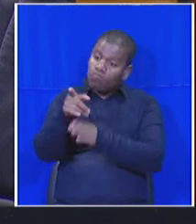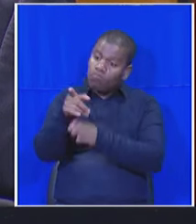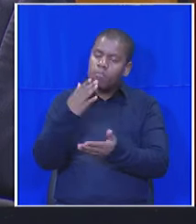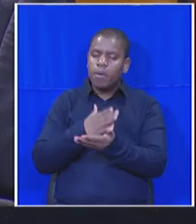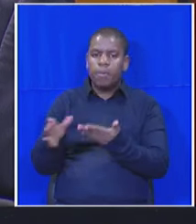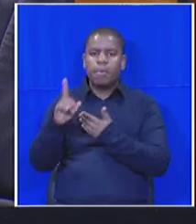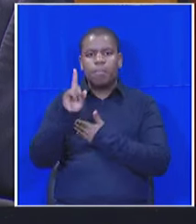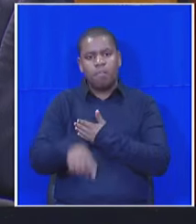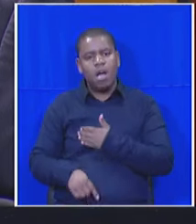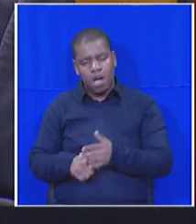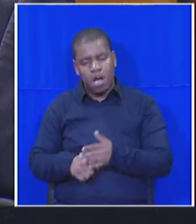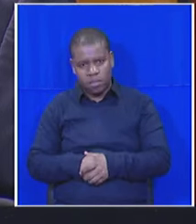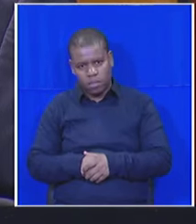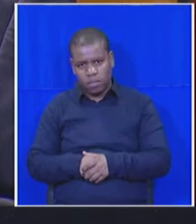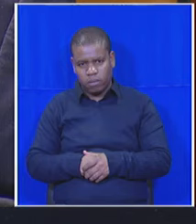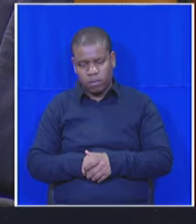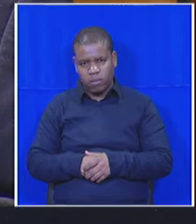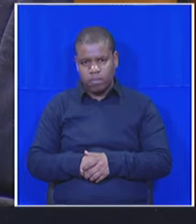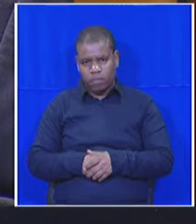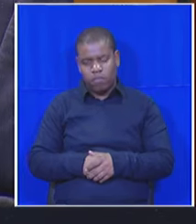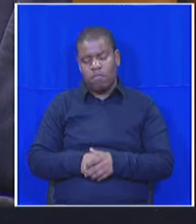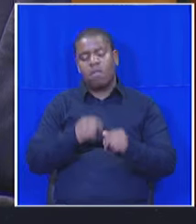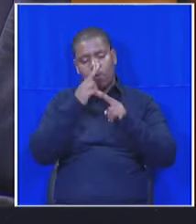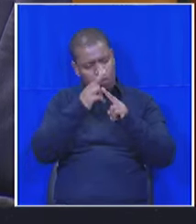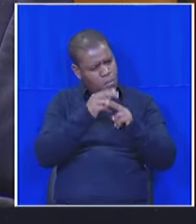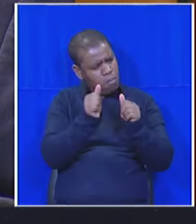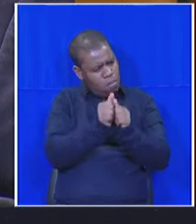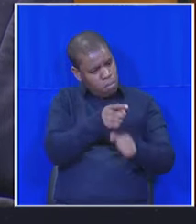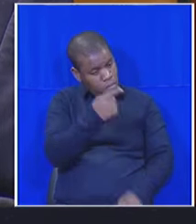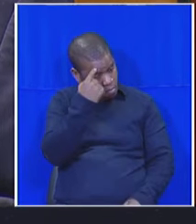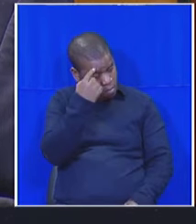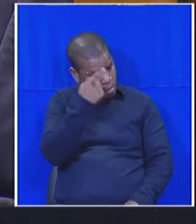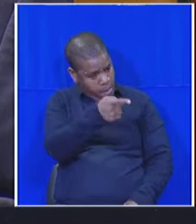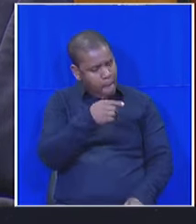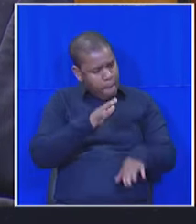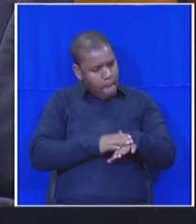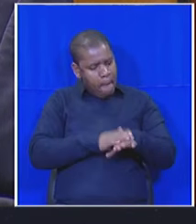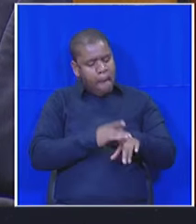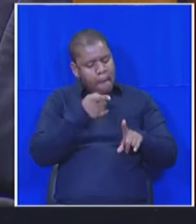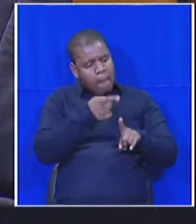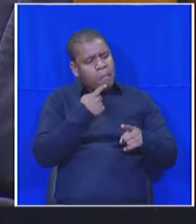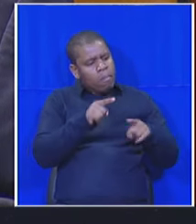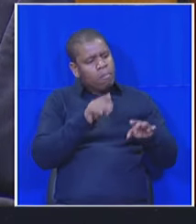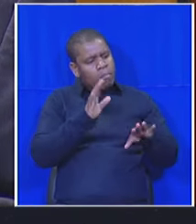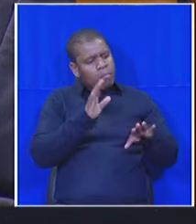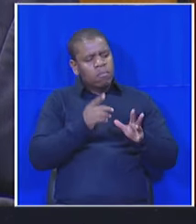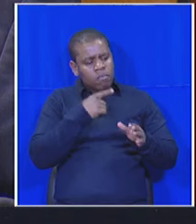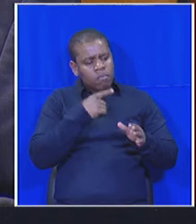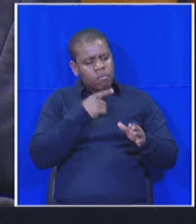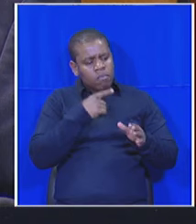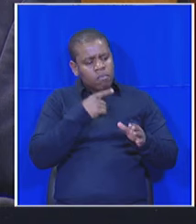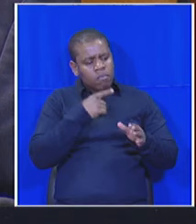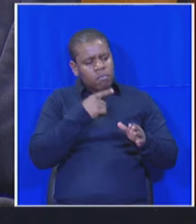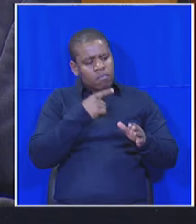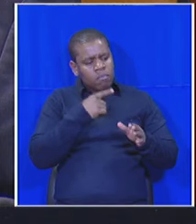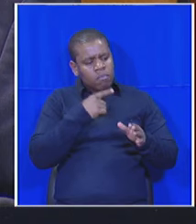Honourable Member, you know that is not appropriate, that you shouldn't say that. Yes, Honourable Member?